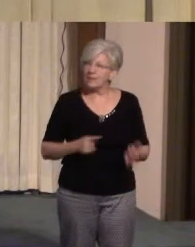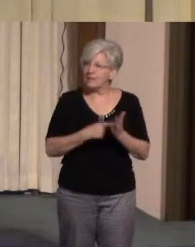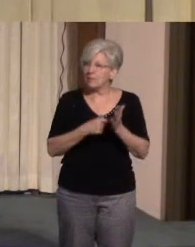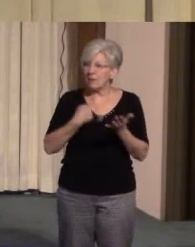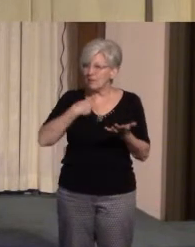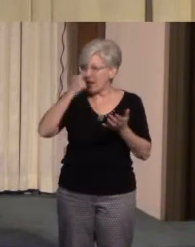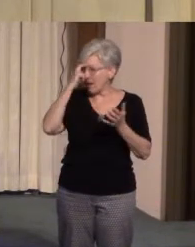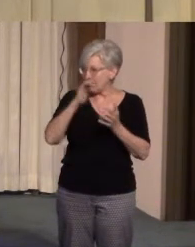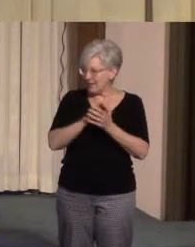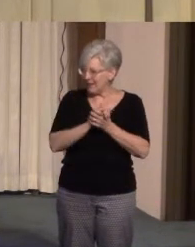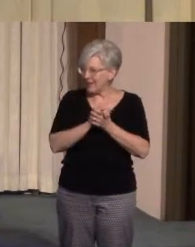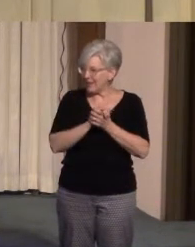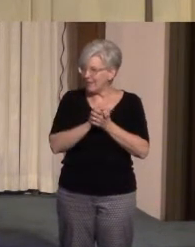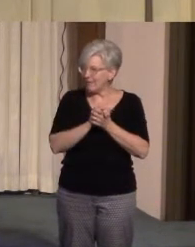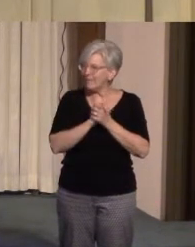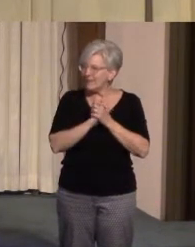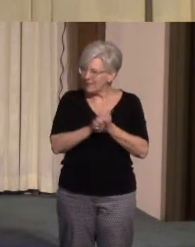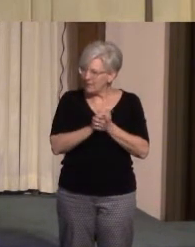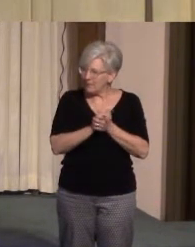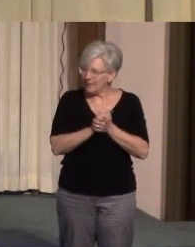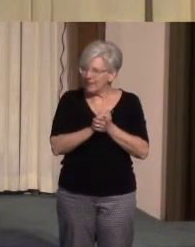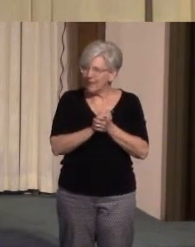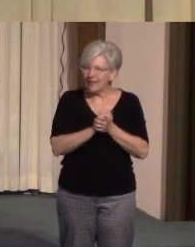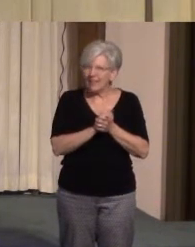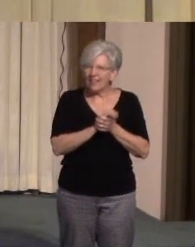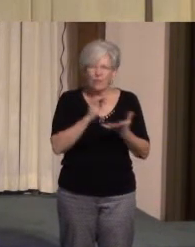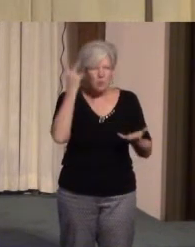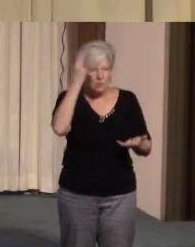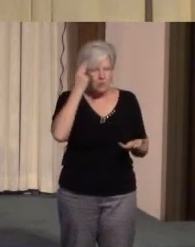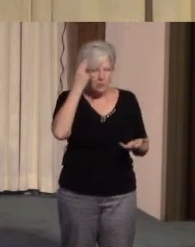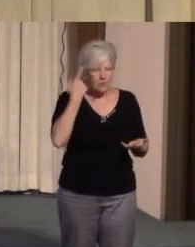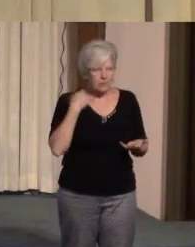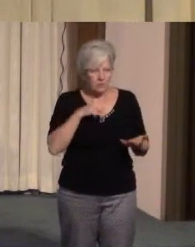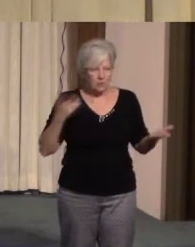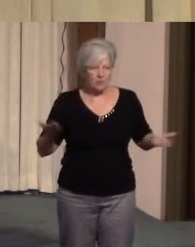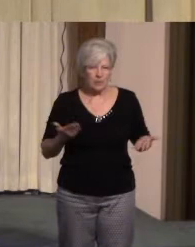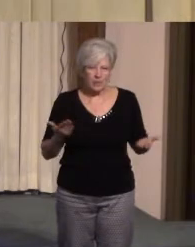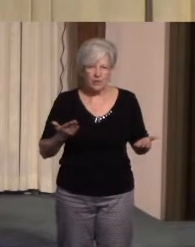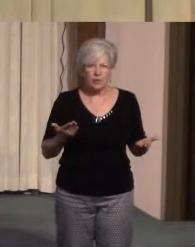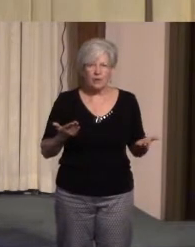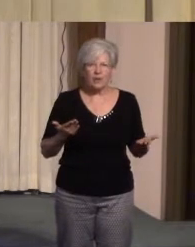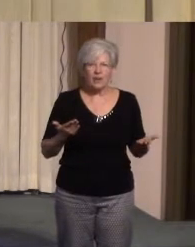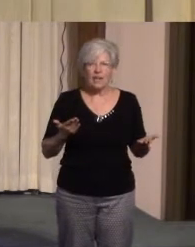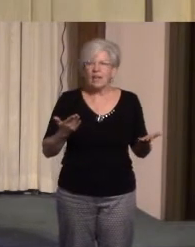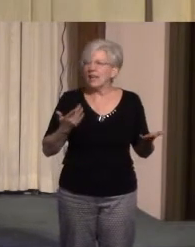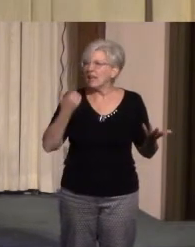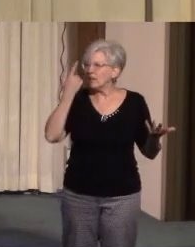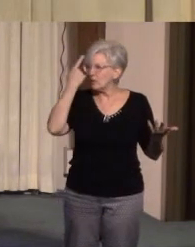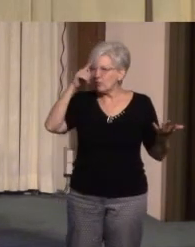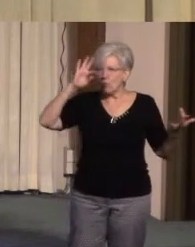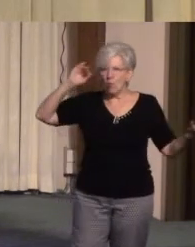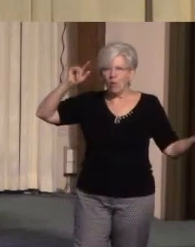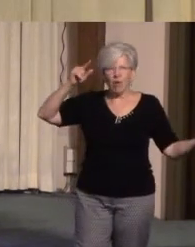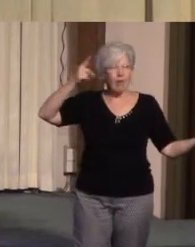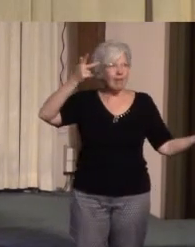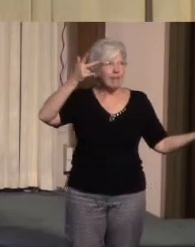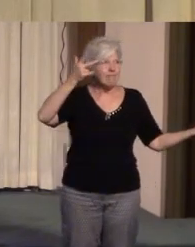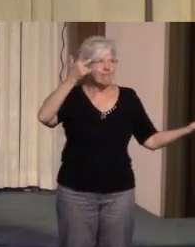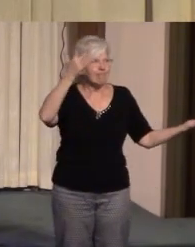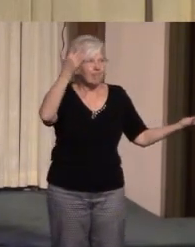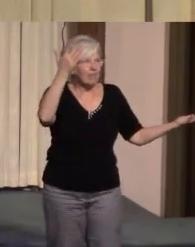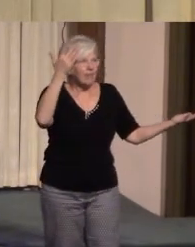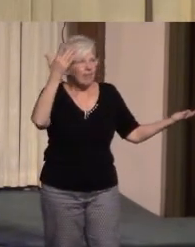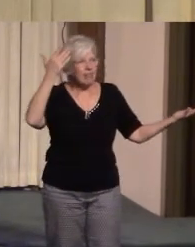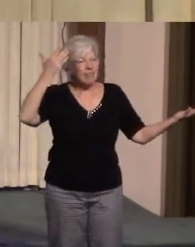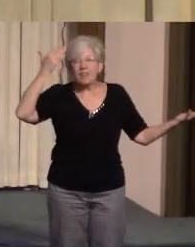Sometimes I believe deeply that the reason that we are here is for the consciousness